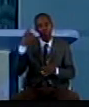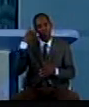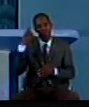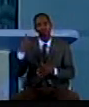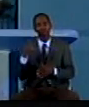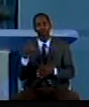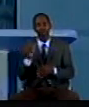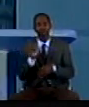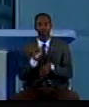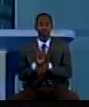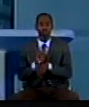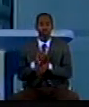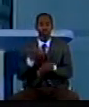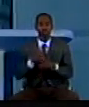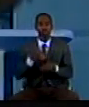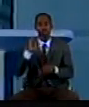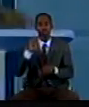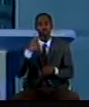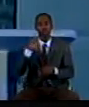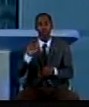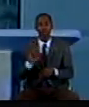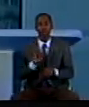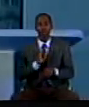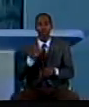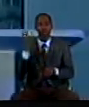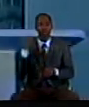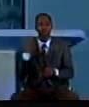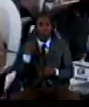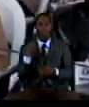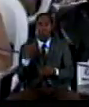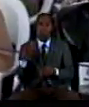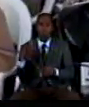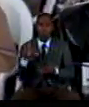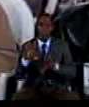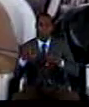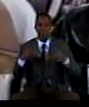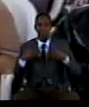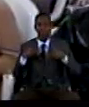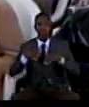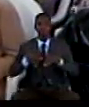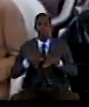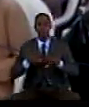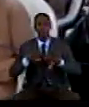post, I was invited for interview, and immediately I was employed.